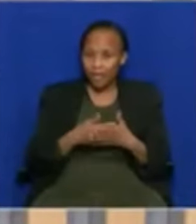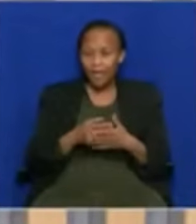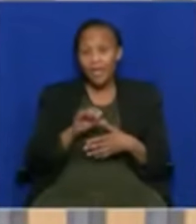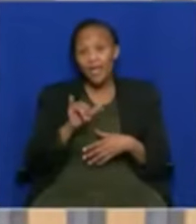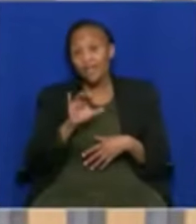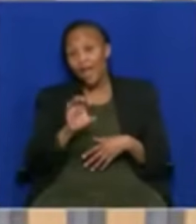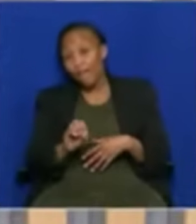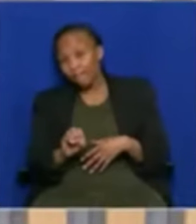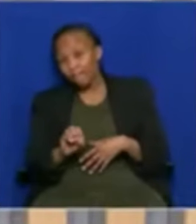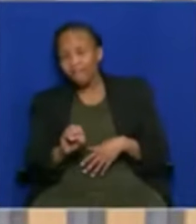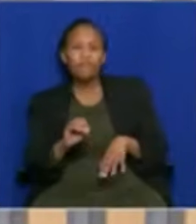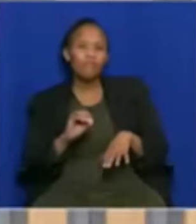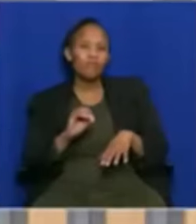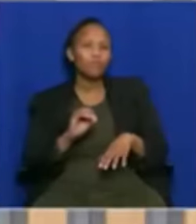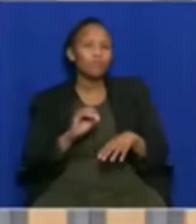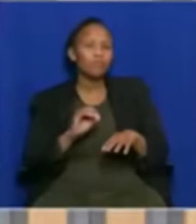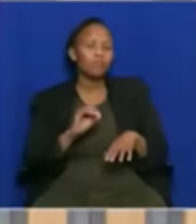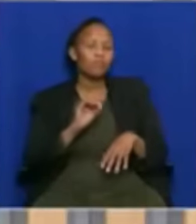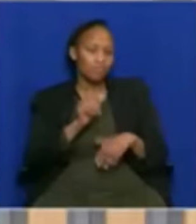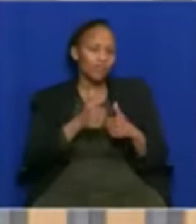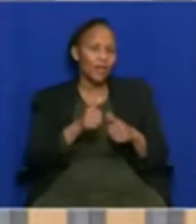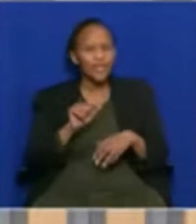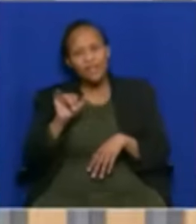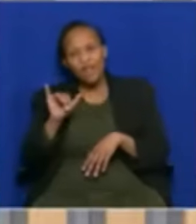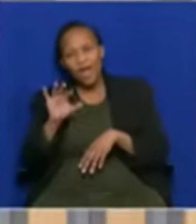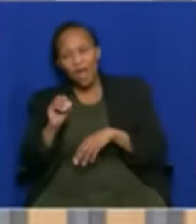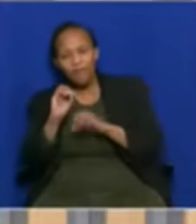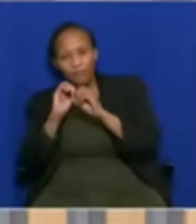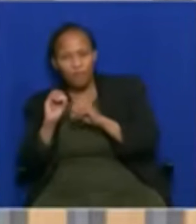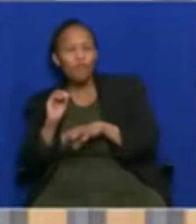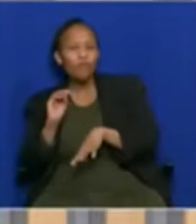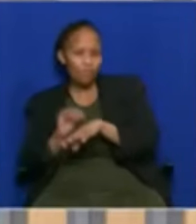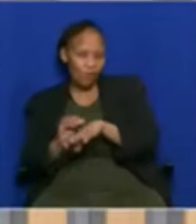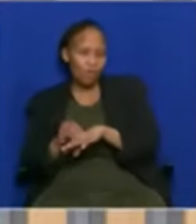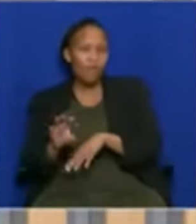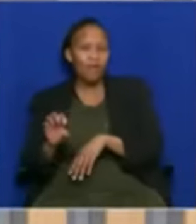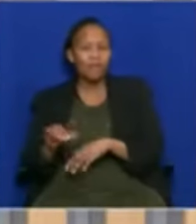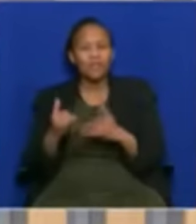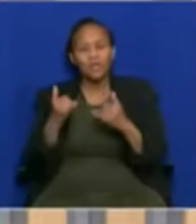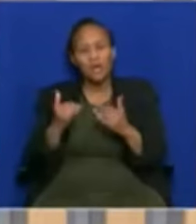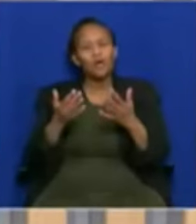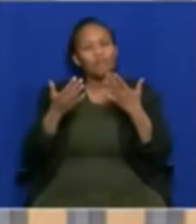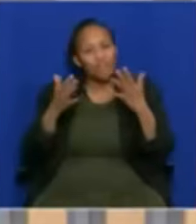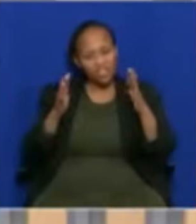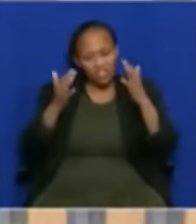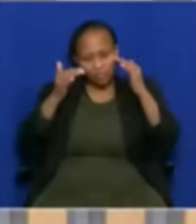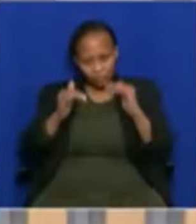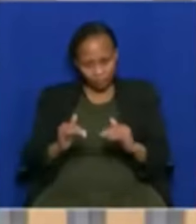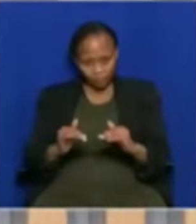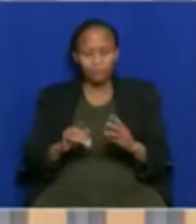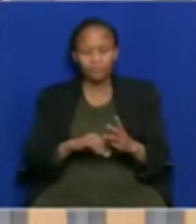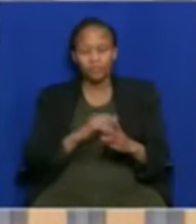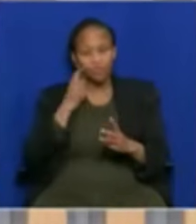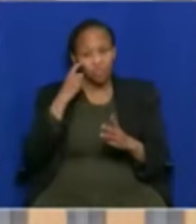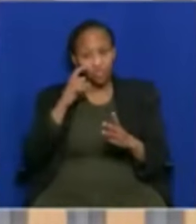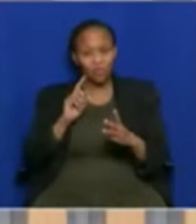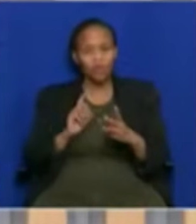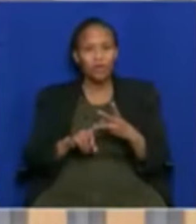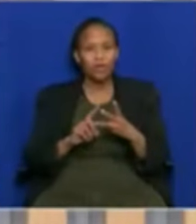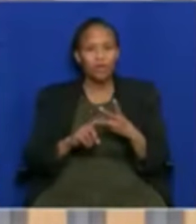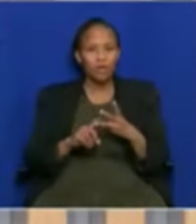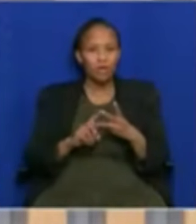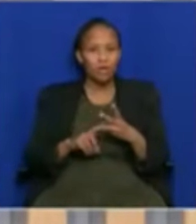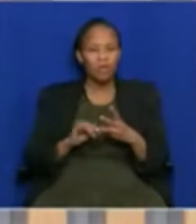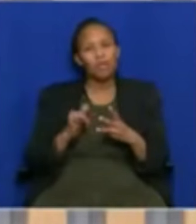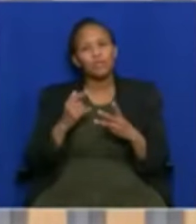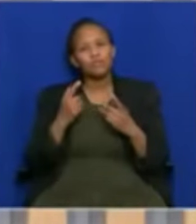ticked. Then you close that leg and you go into, was there anything untoward in the vetting? Then you approach it